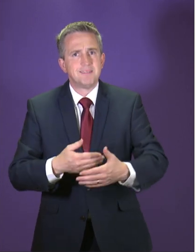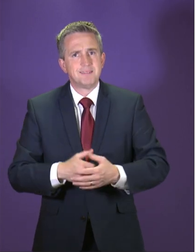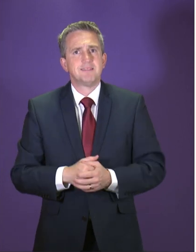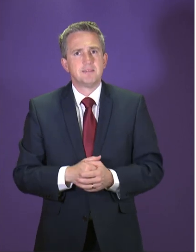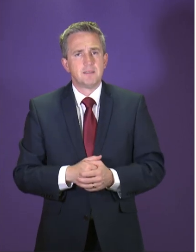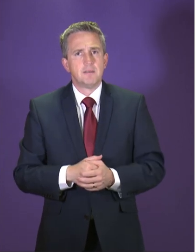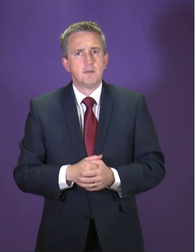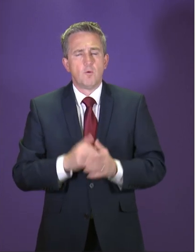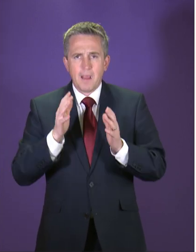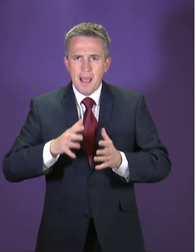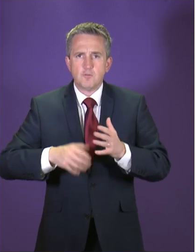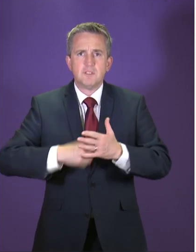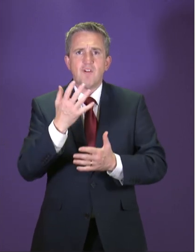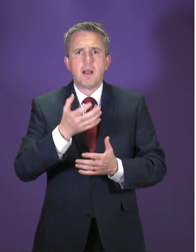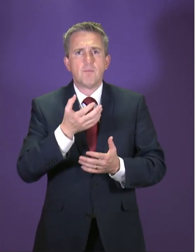to develop the beauty.